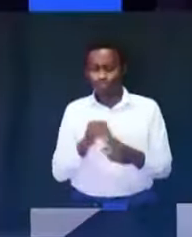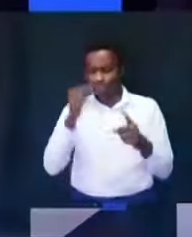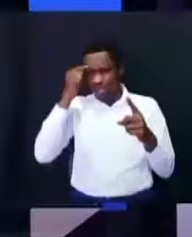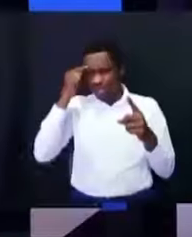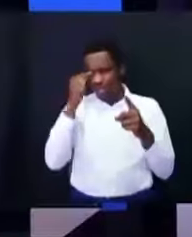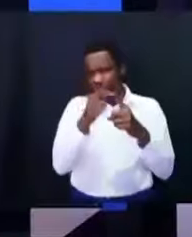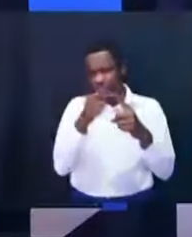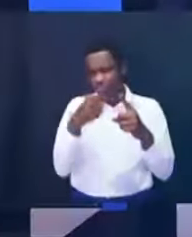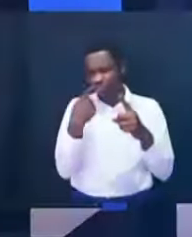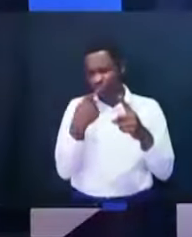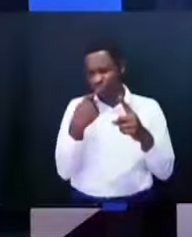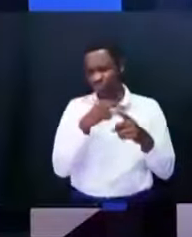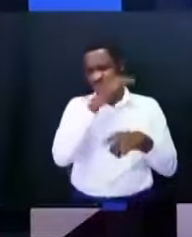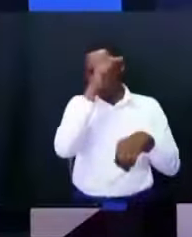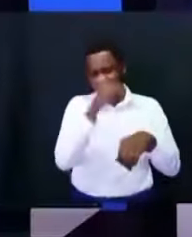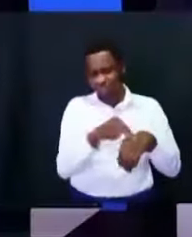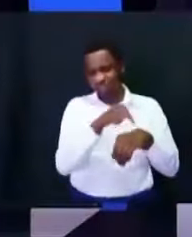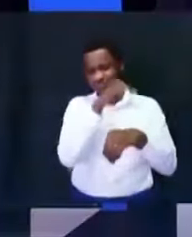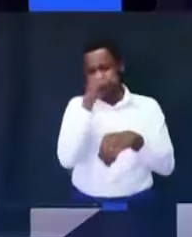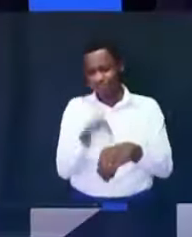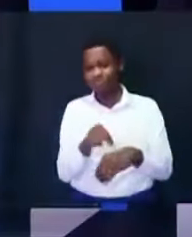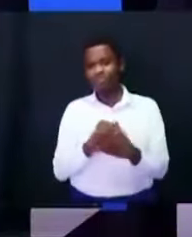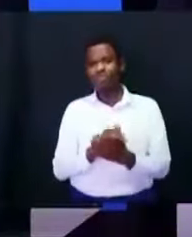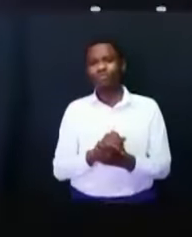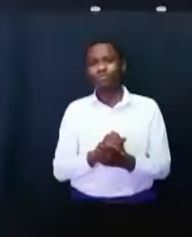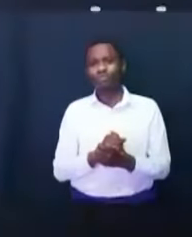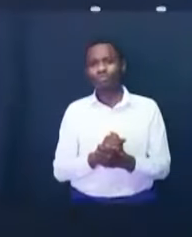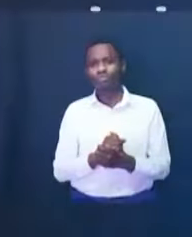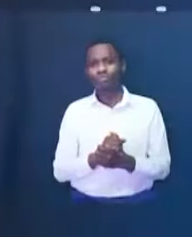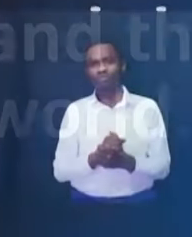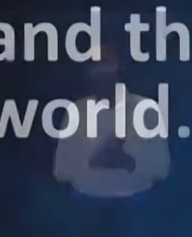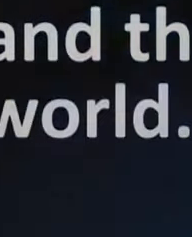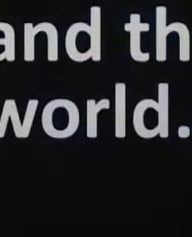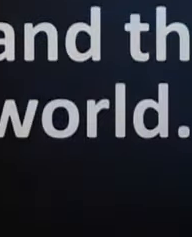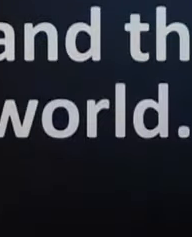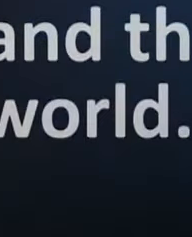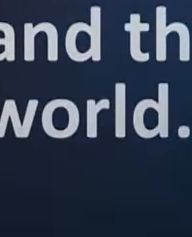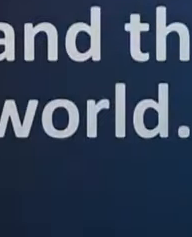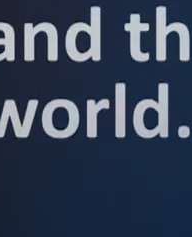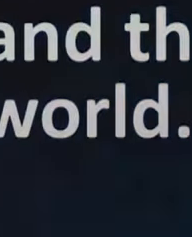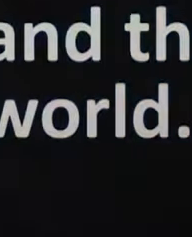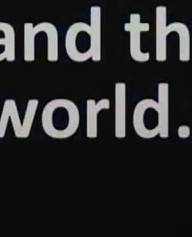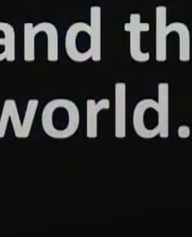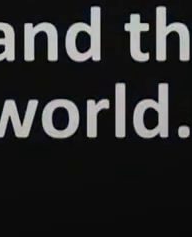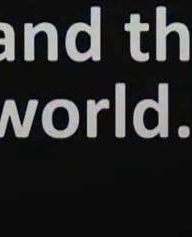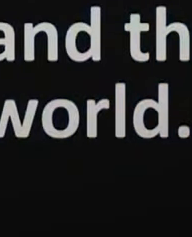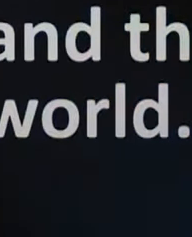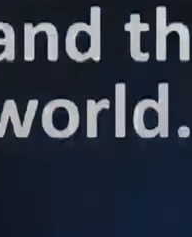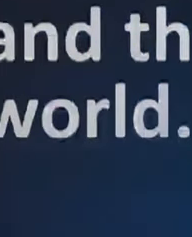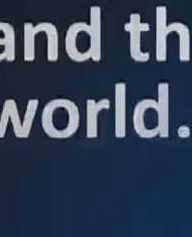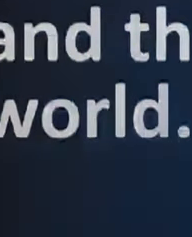Target is the Nations see the man was not talking about Community he's talking about